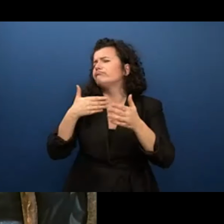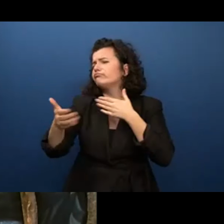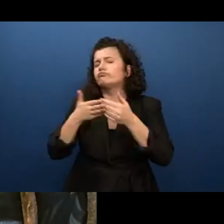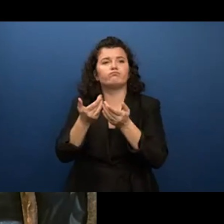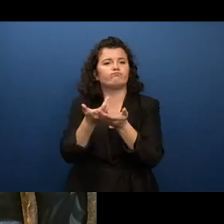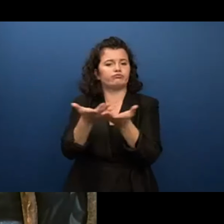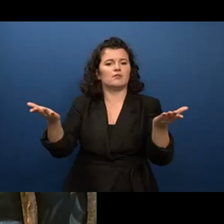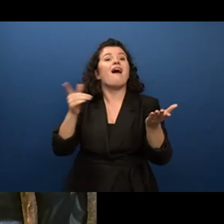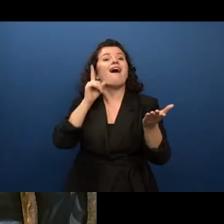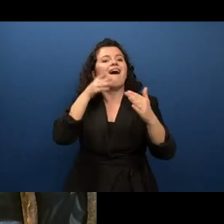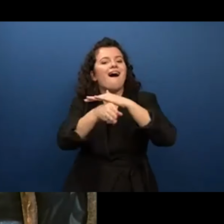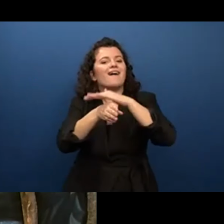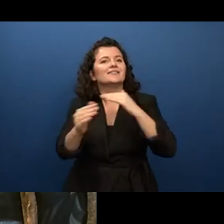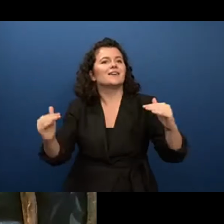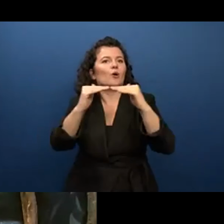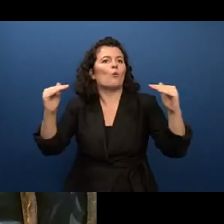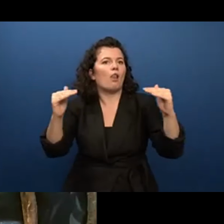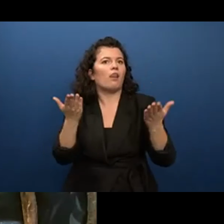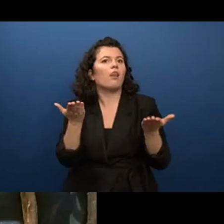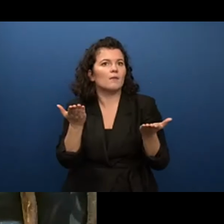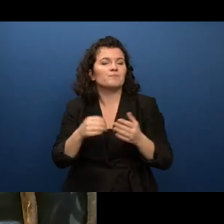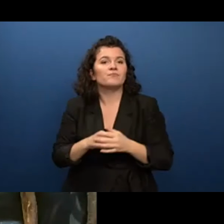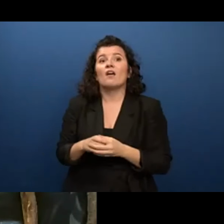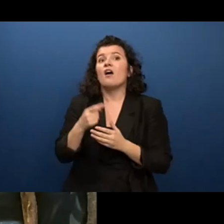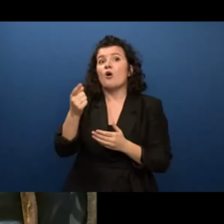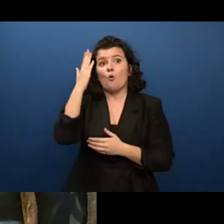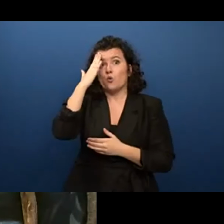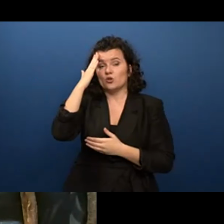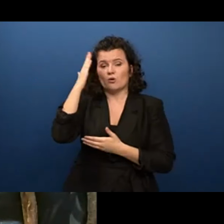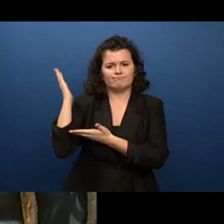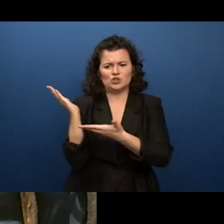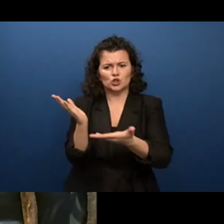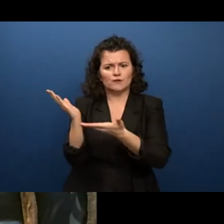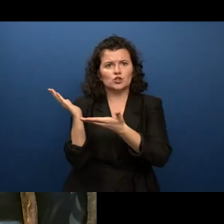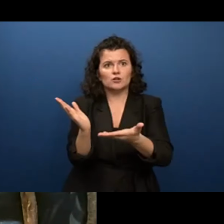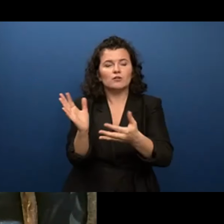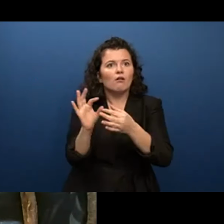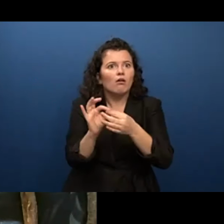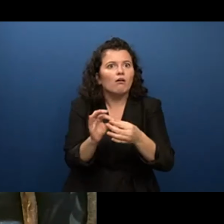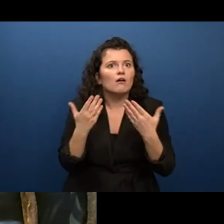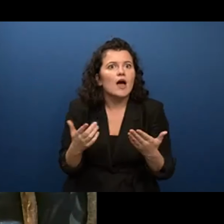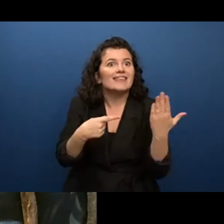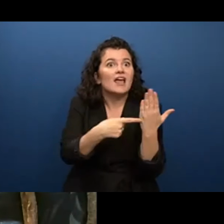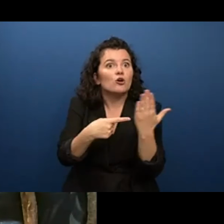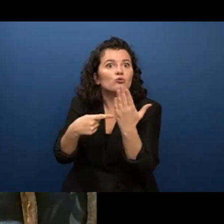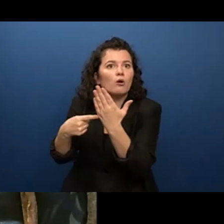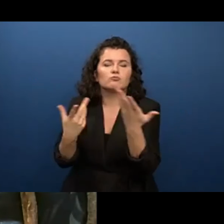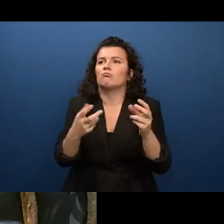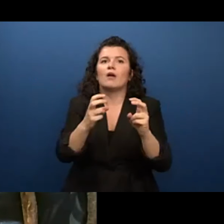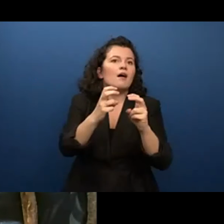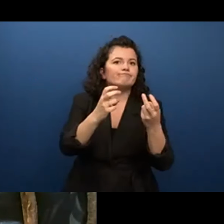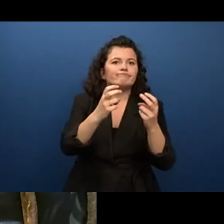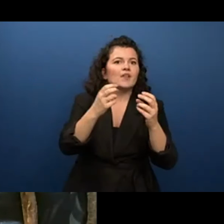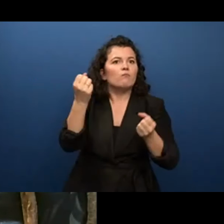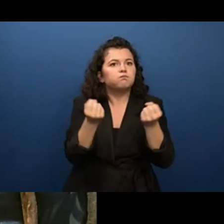More and more other public services, as we all know, are relying more on technology, whether it's in education, in transport, housing,